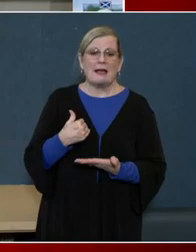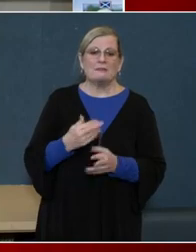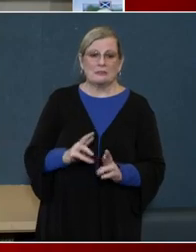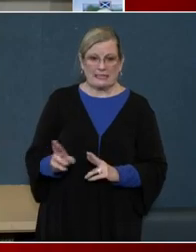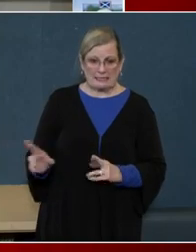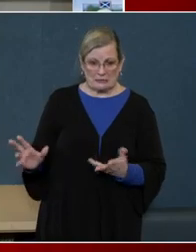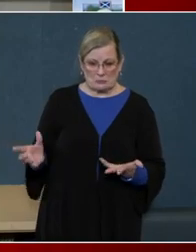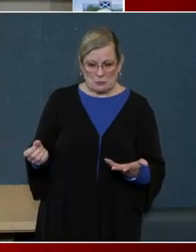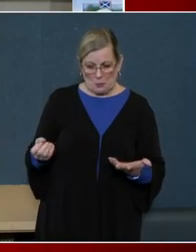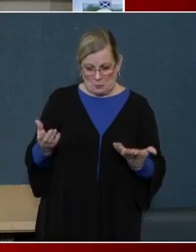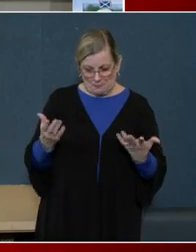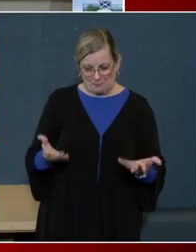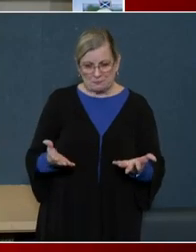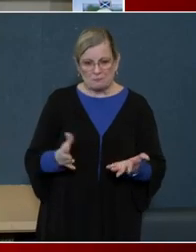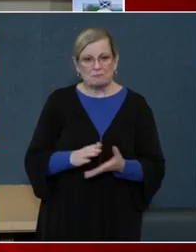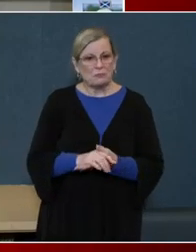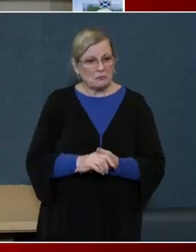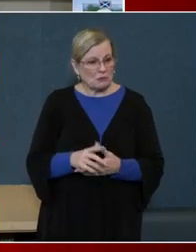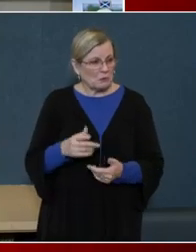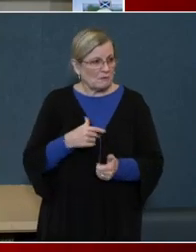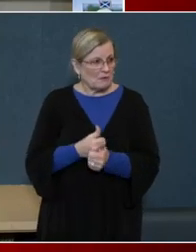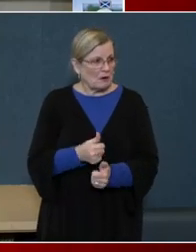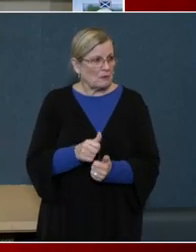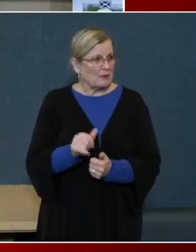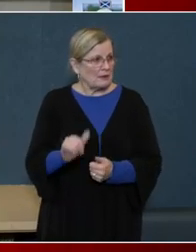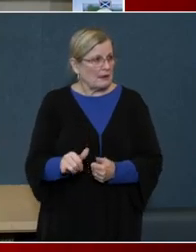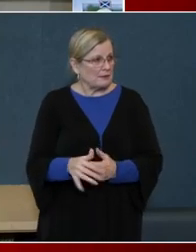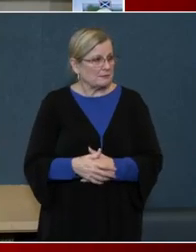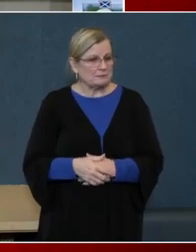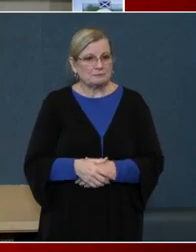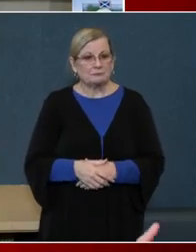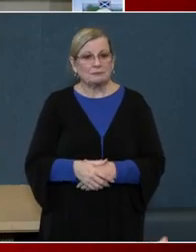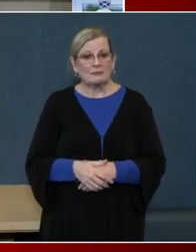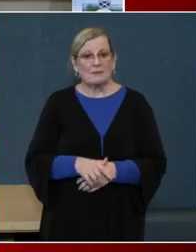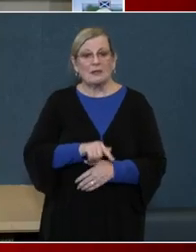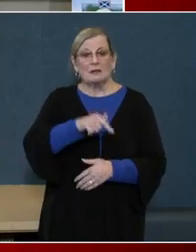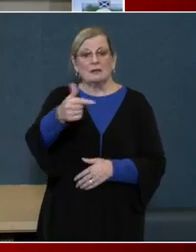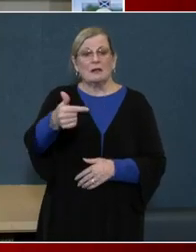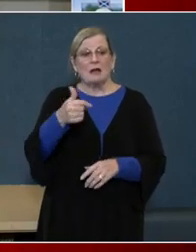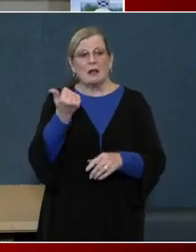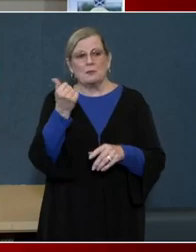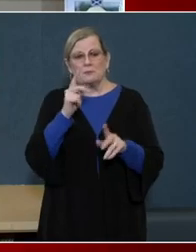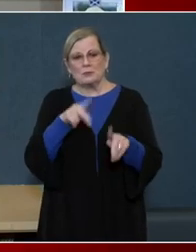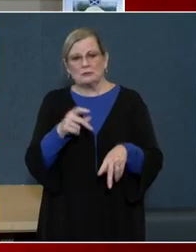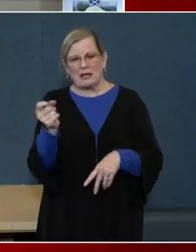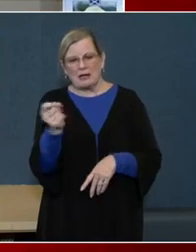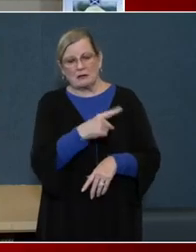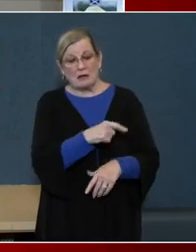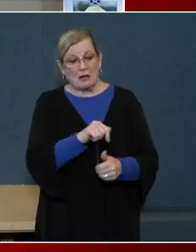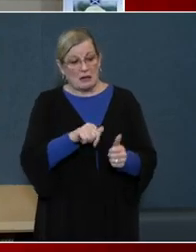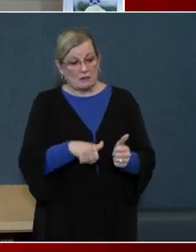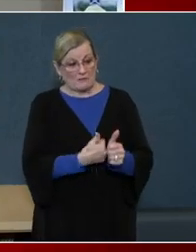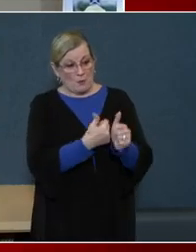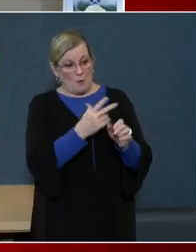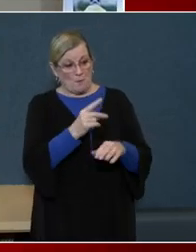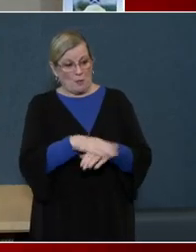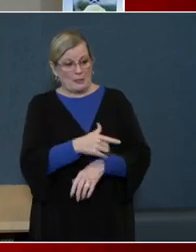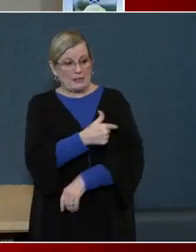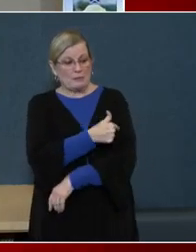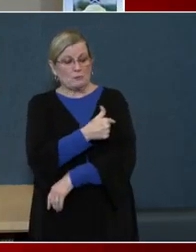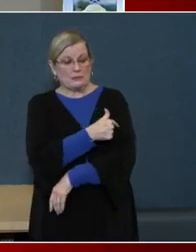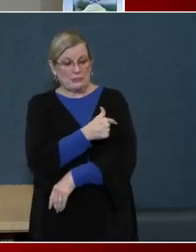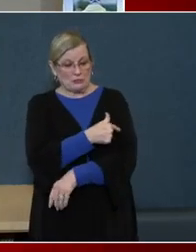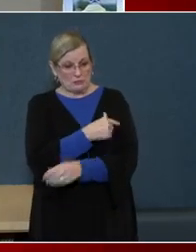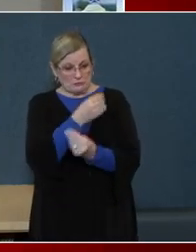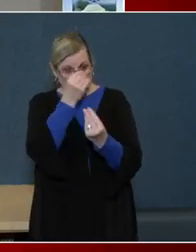process. Thank you. Yeah. Could I follow up on immunizations back to schools? Yes. Because I know you